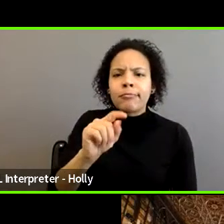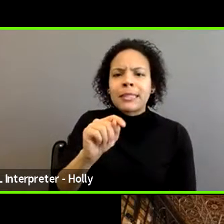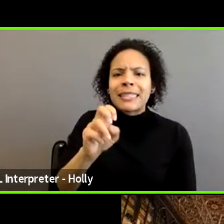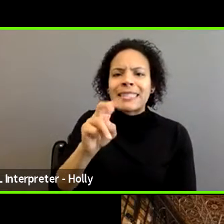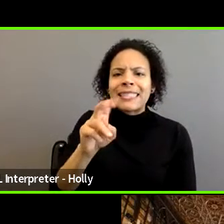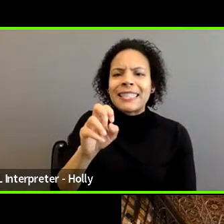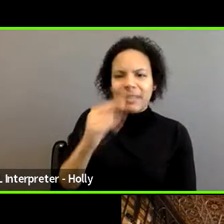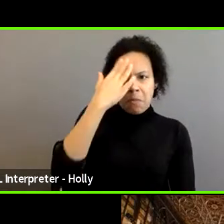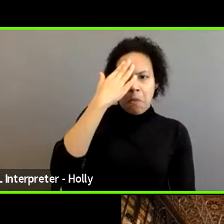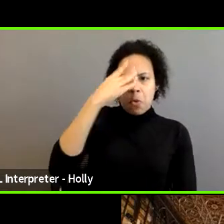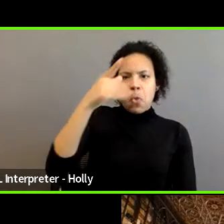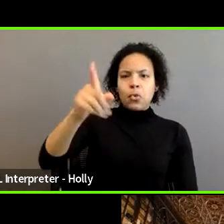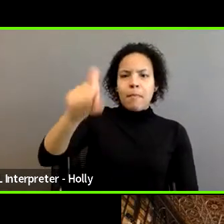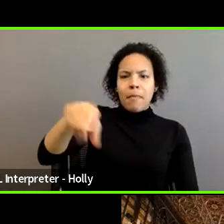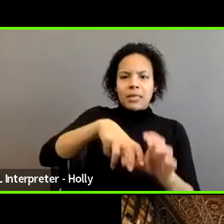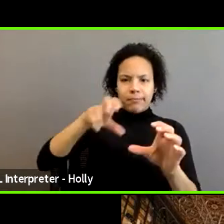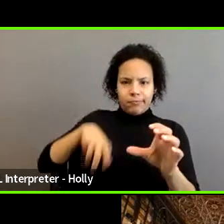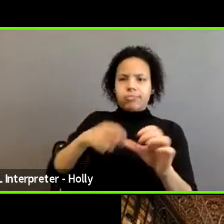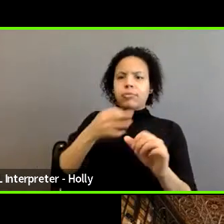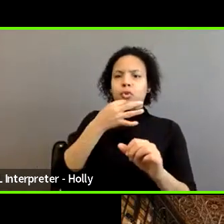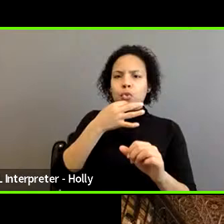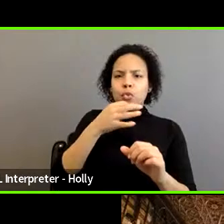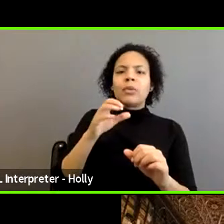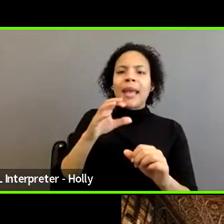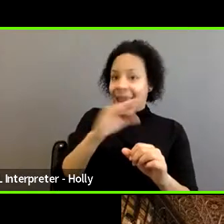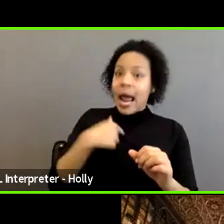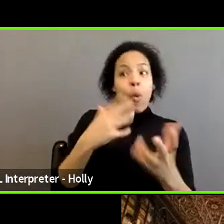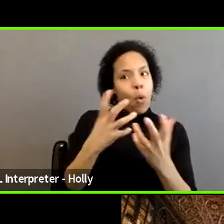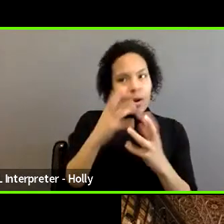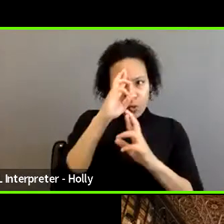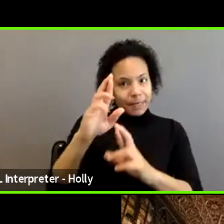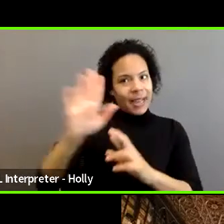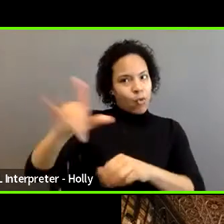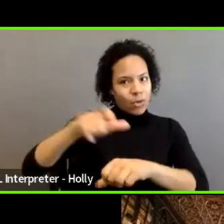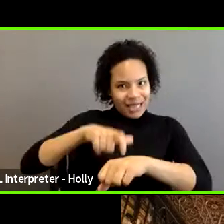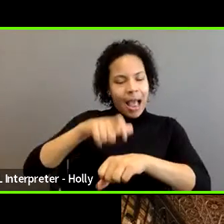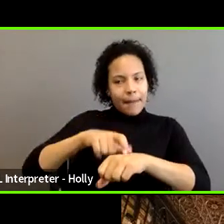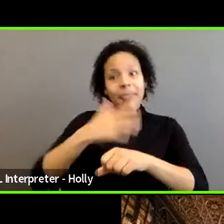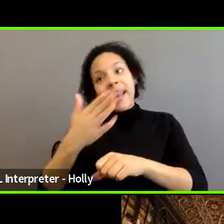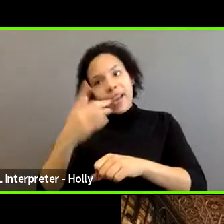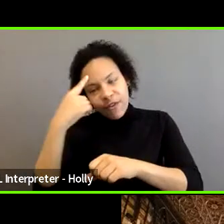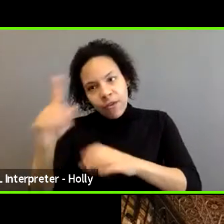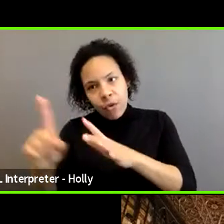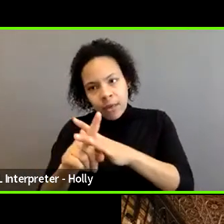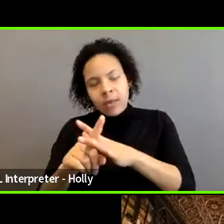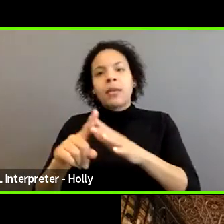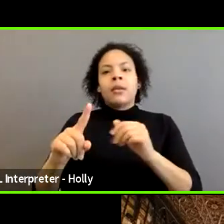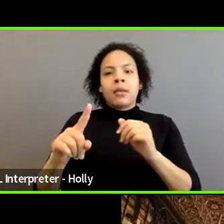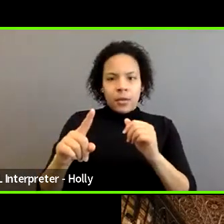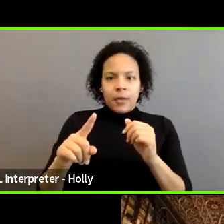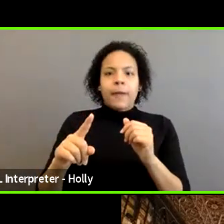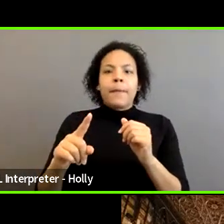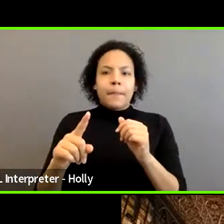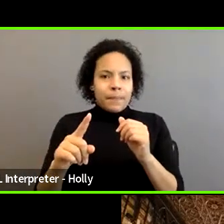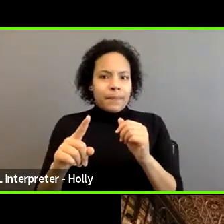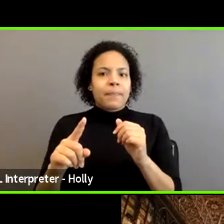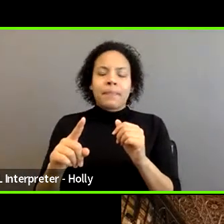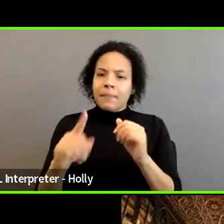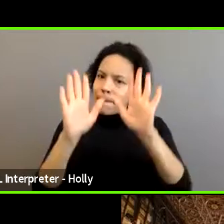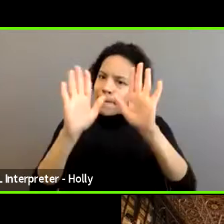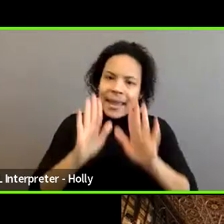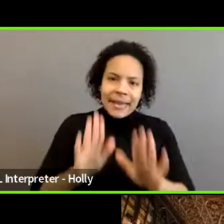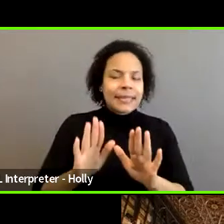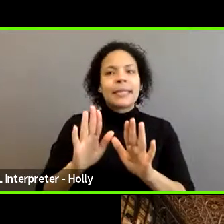go? I do want to be thoughtful of your time and want to thank you for stepping in to provide an amazing